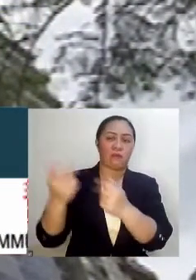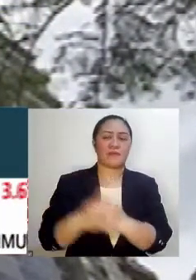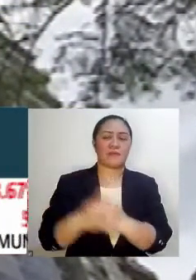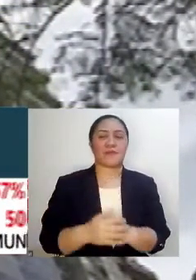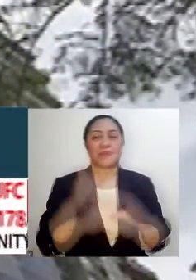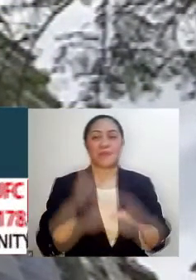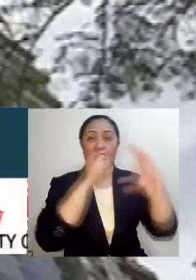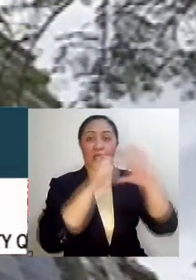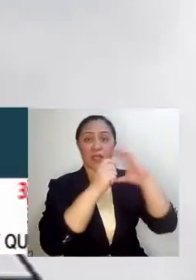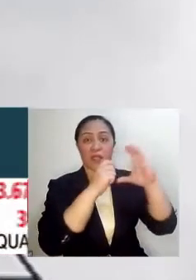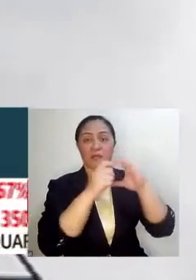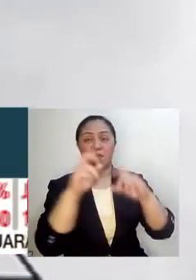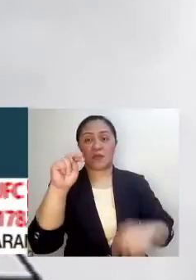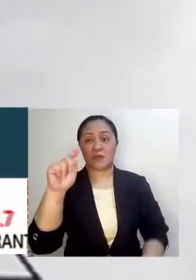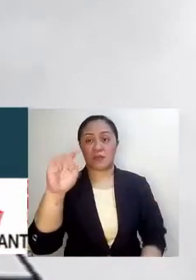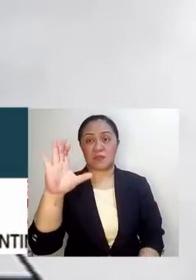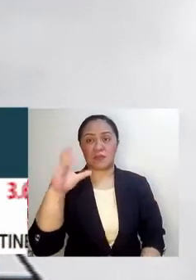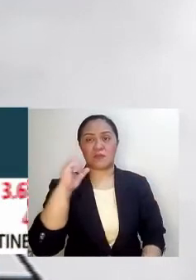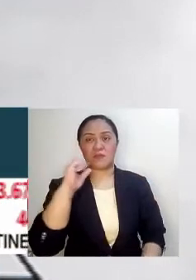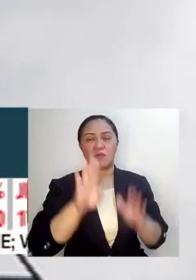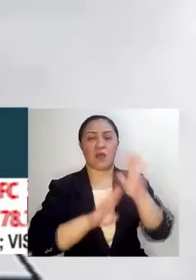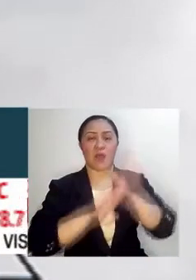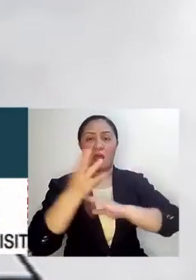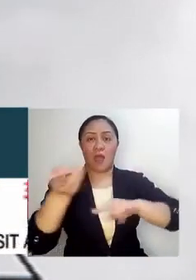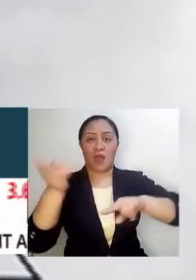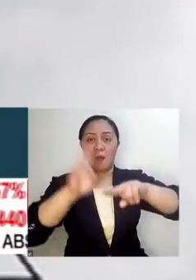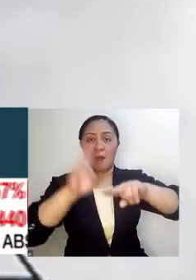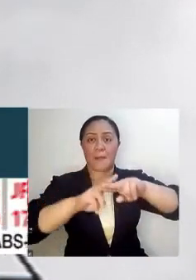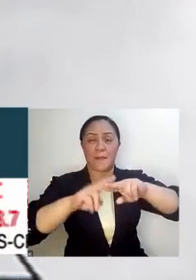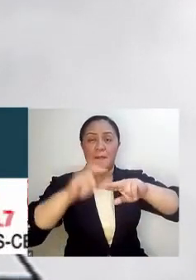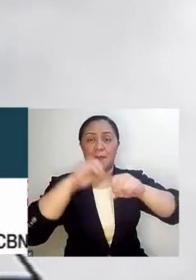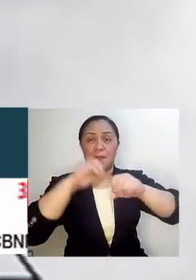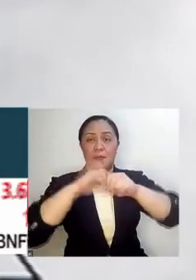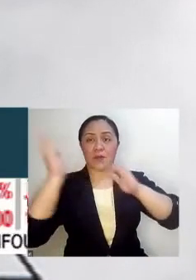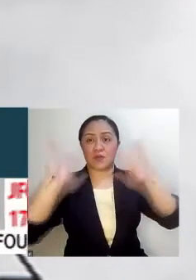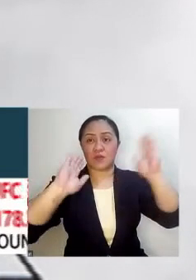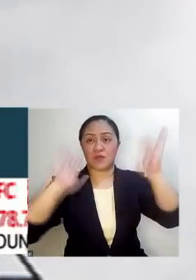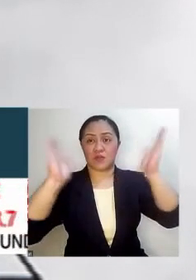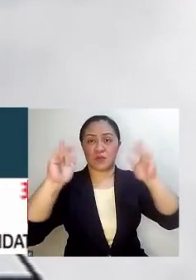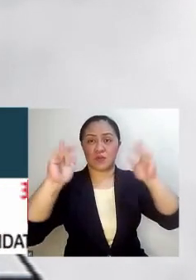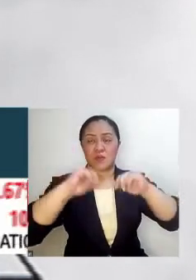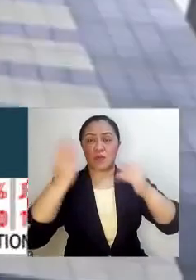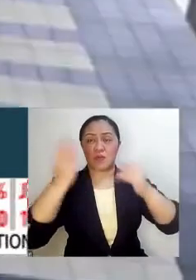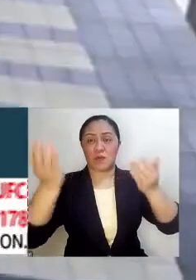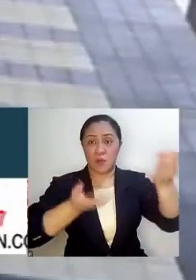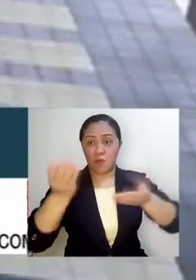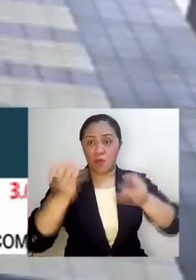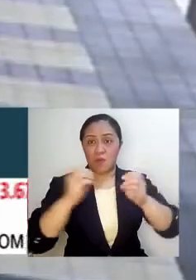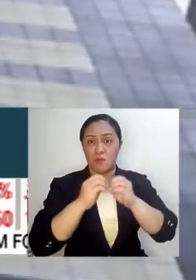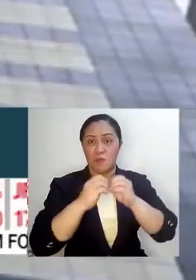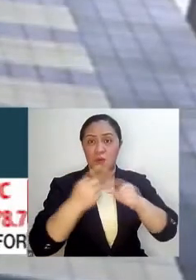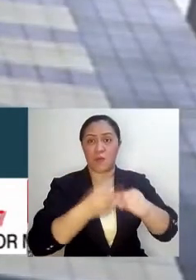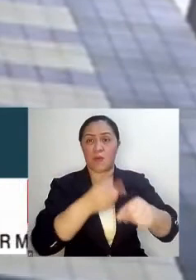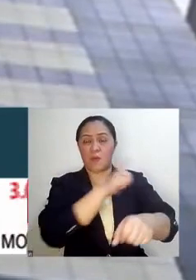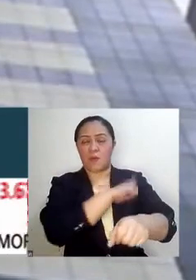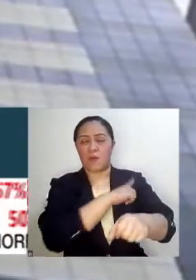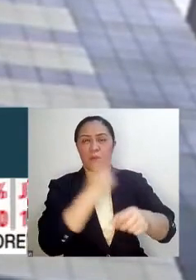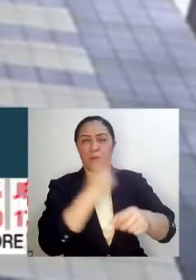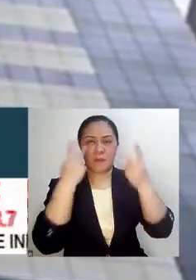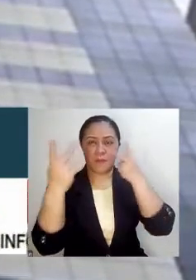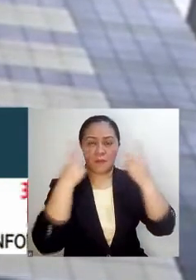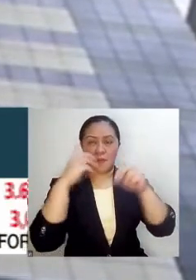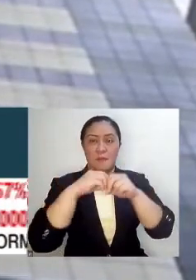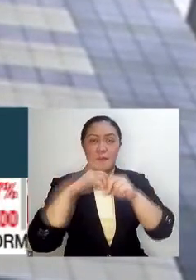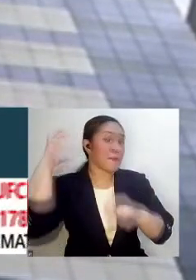best to upgrade their systems. Globe Telecoms announced it had installed 39 new cell towers in underserved areas in Mindanao, North